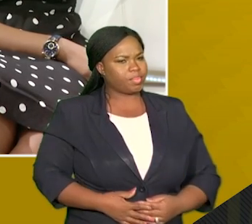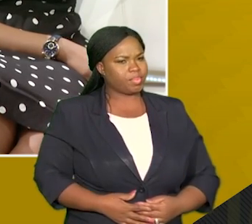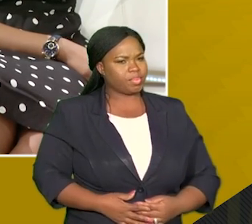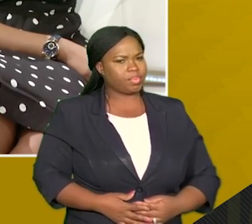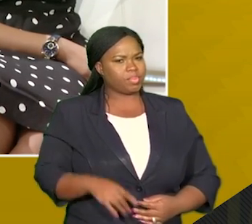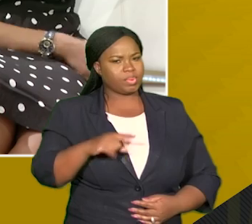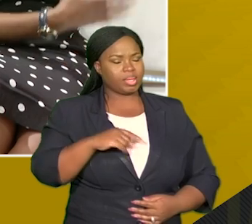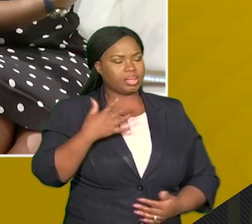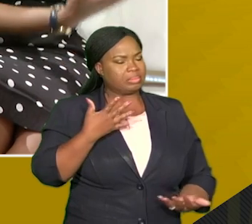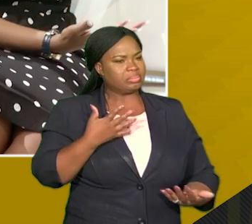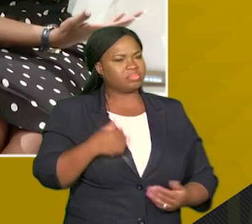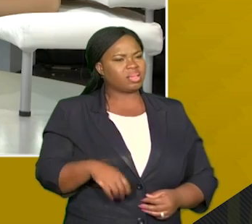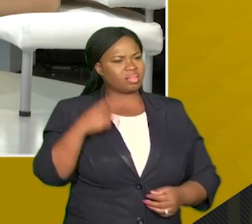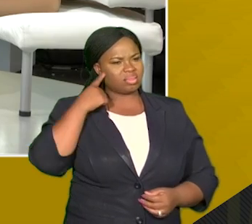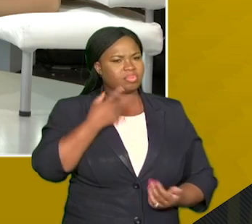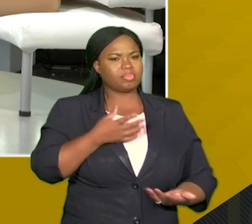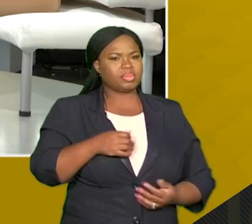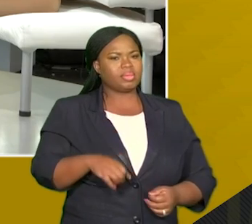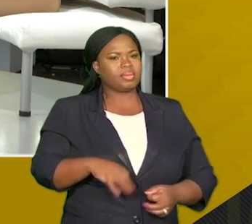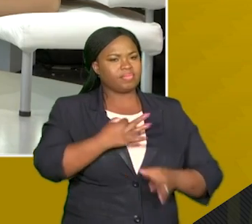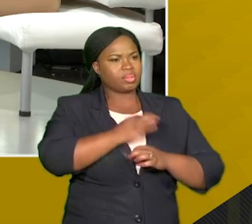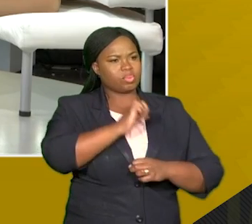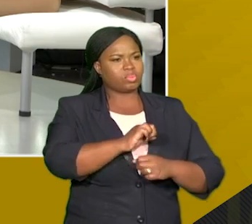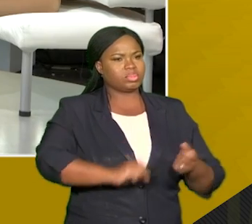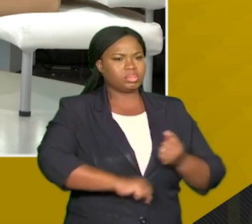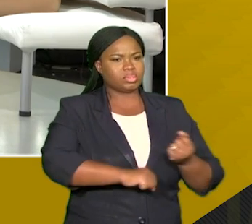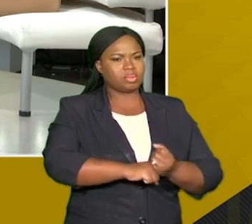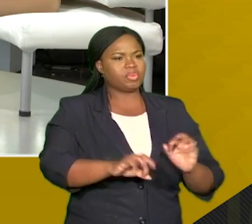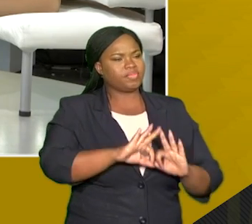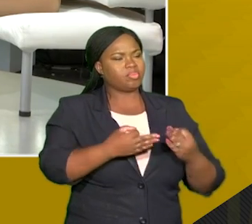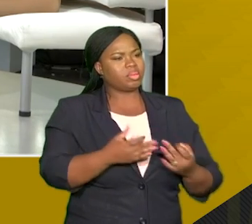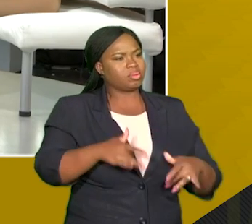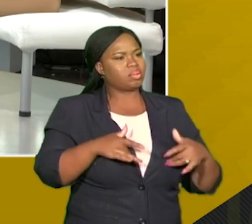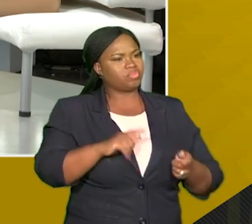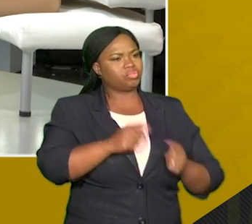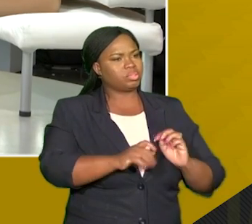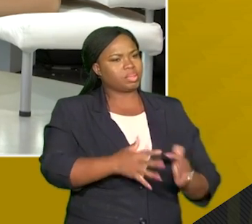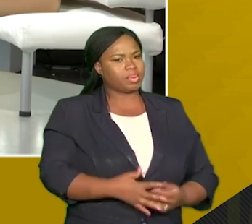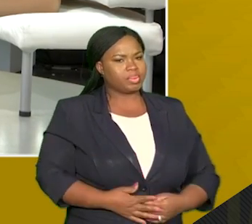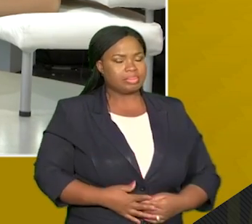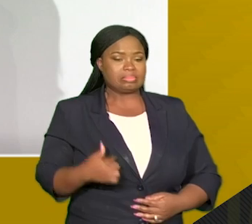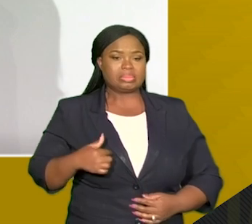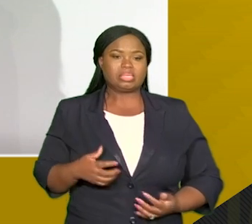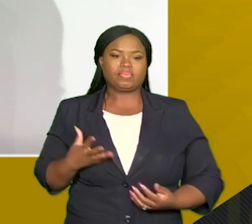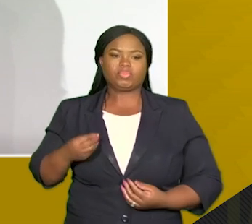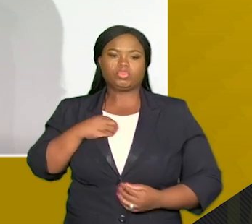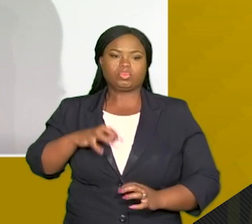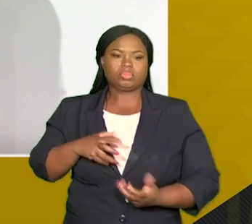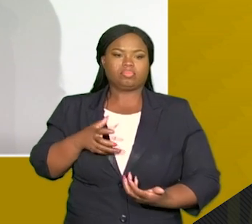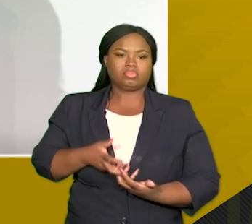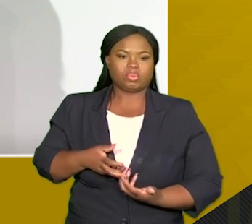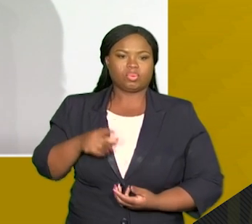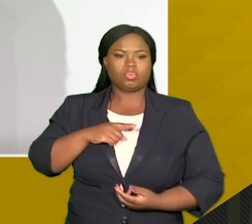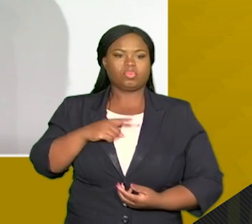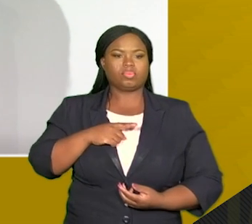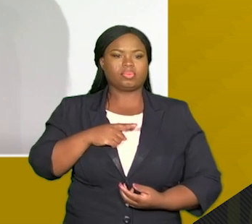can assume that your father was also one of the breadwinners in the family. You know, how's that changed your life? I had to adjust, because seeing my mom this